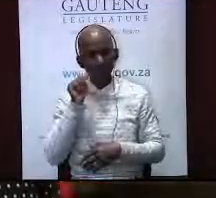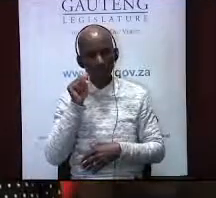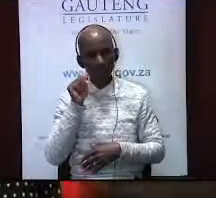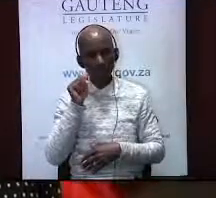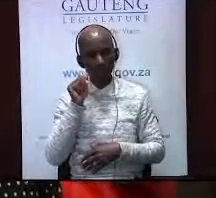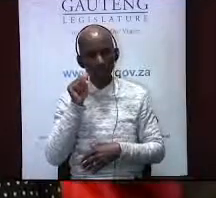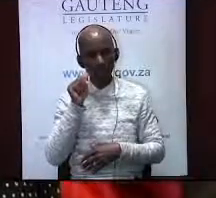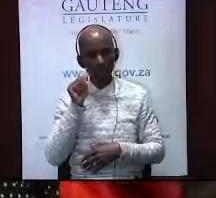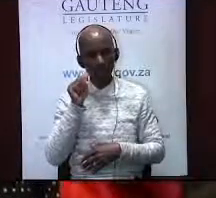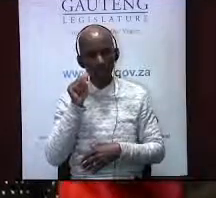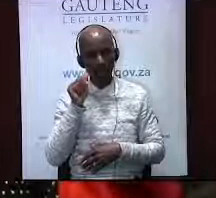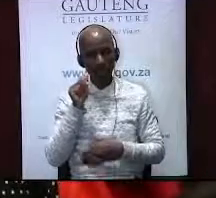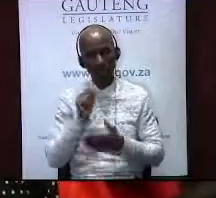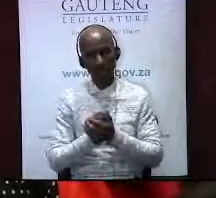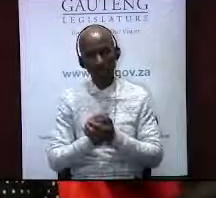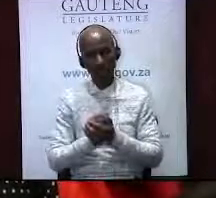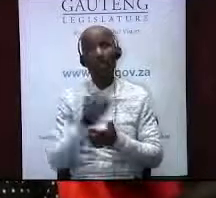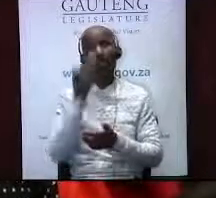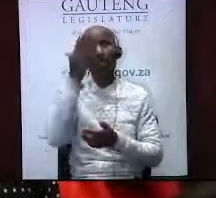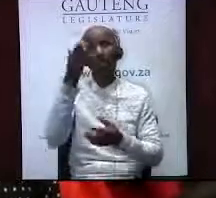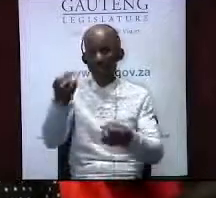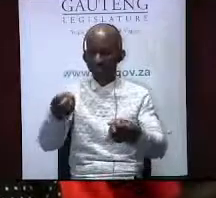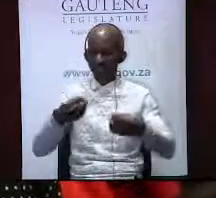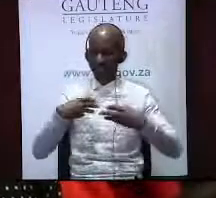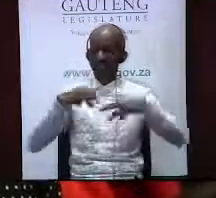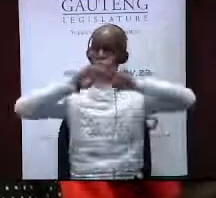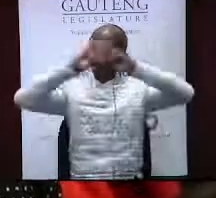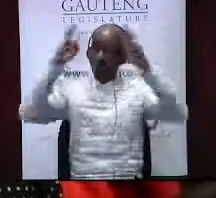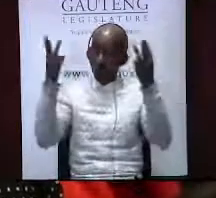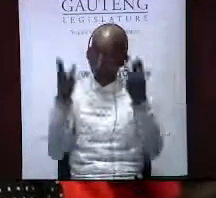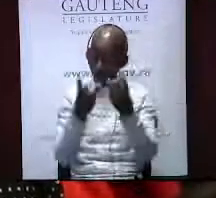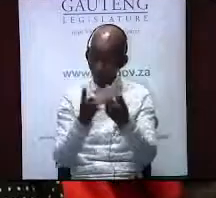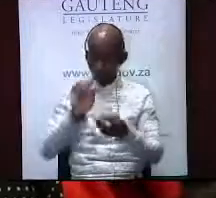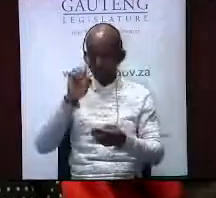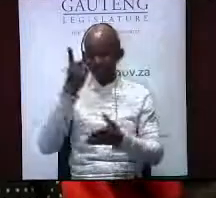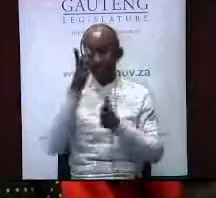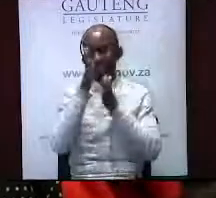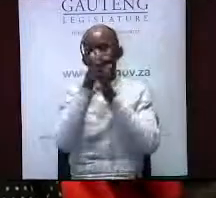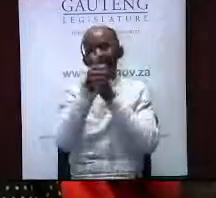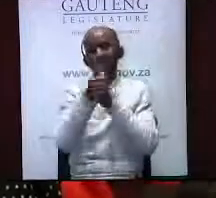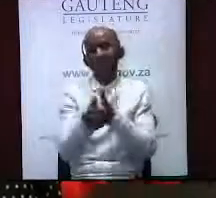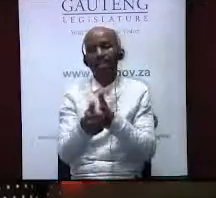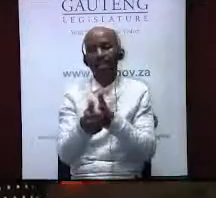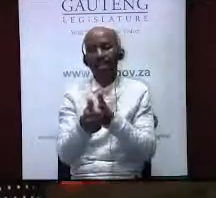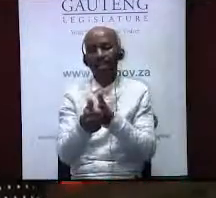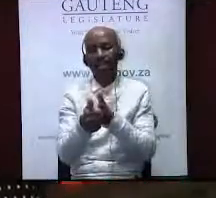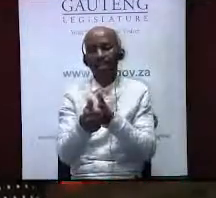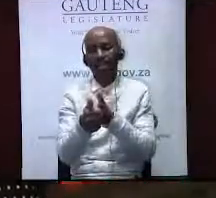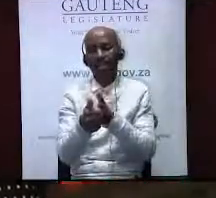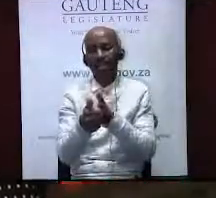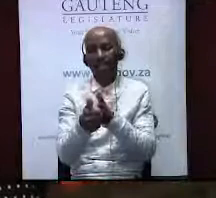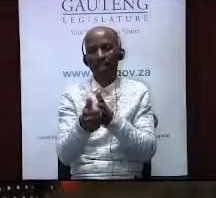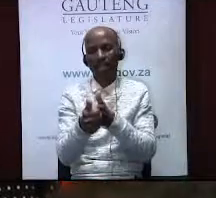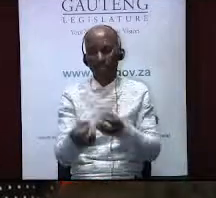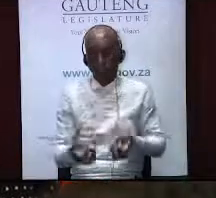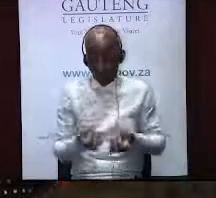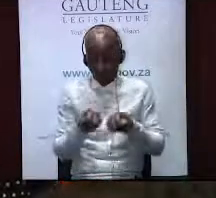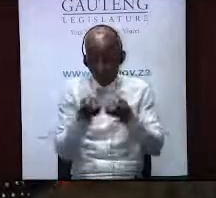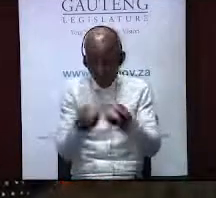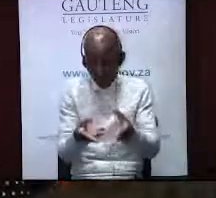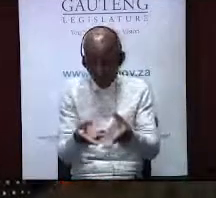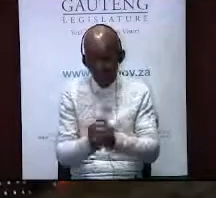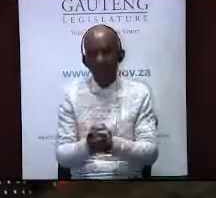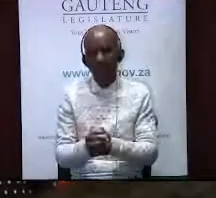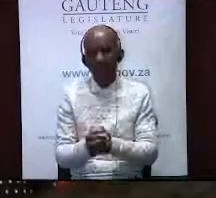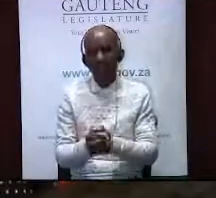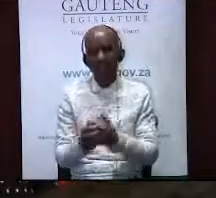know, God has brought into the world as a first leader to bring in the seed so